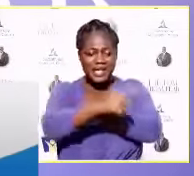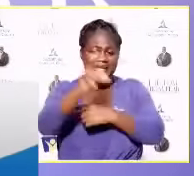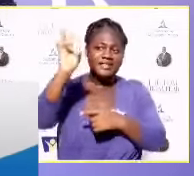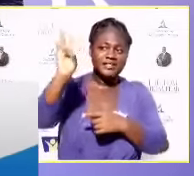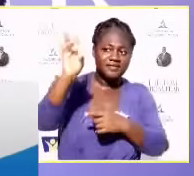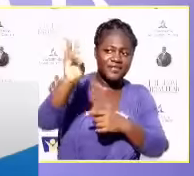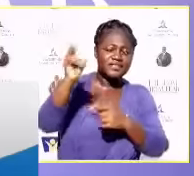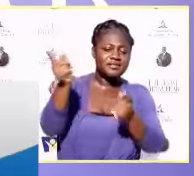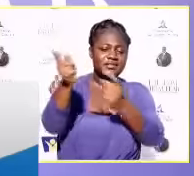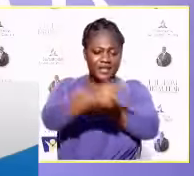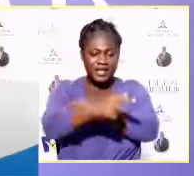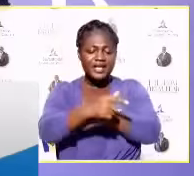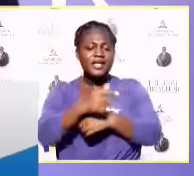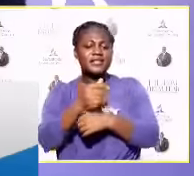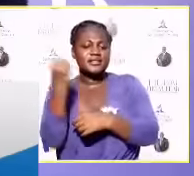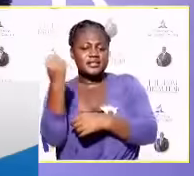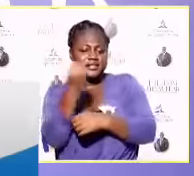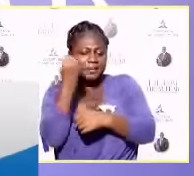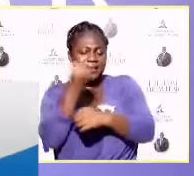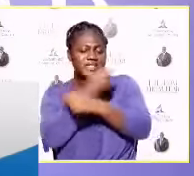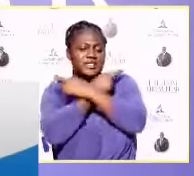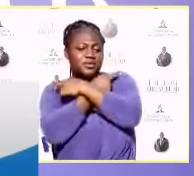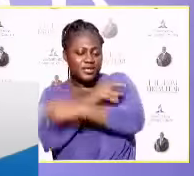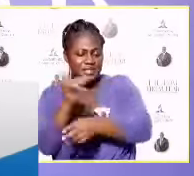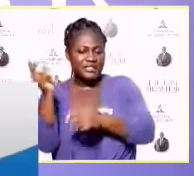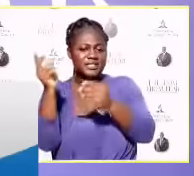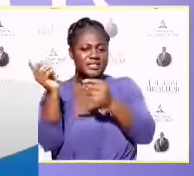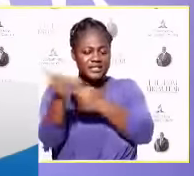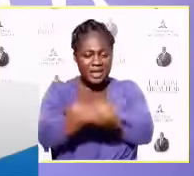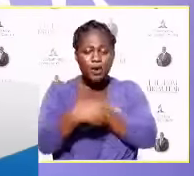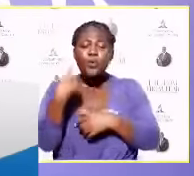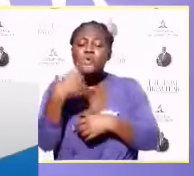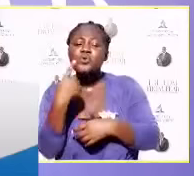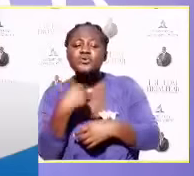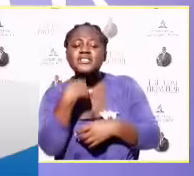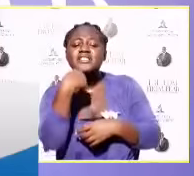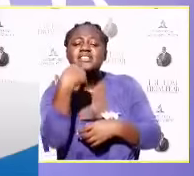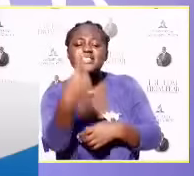Sabbath. Which lawgiver said Sunday is the Sabbath?